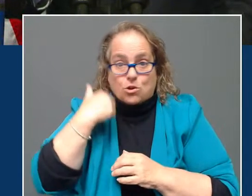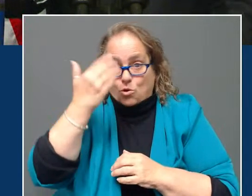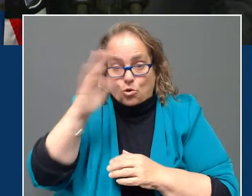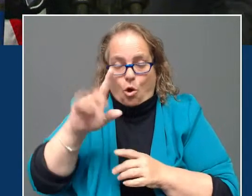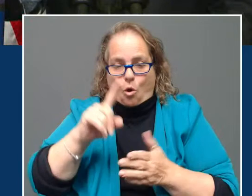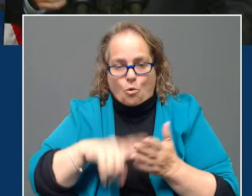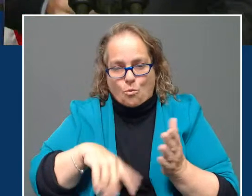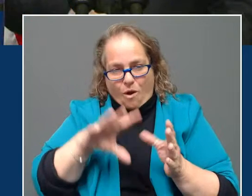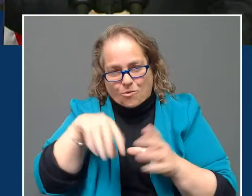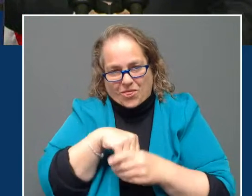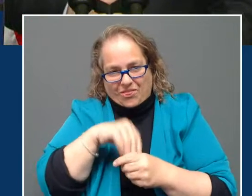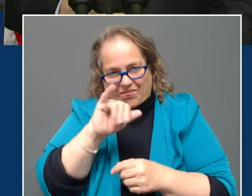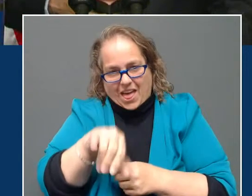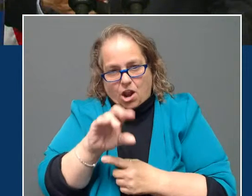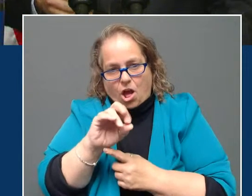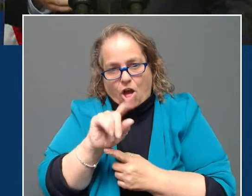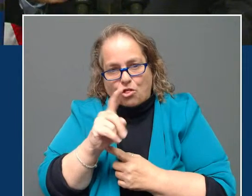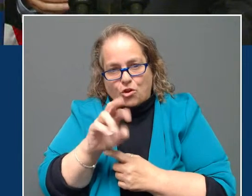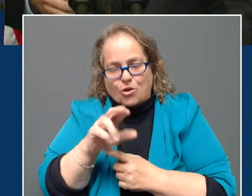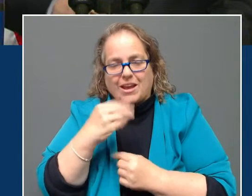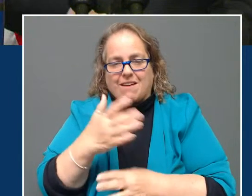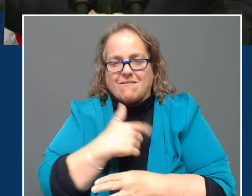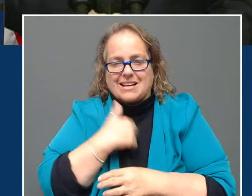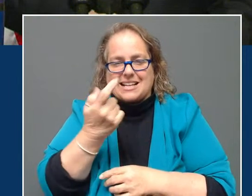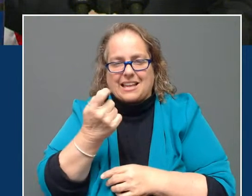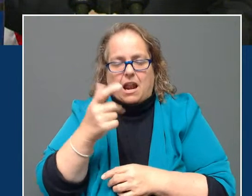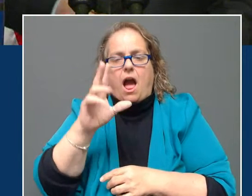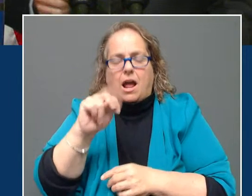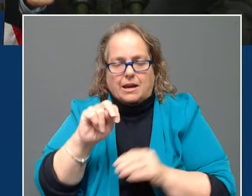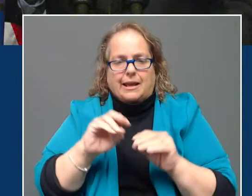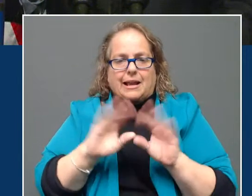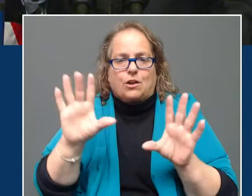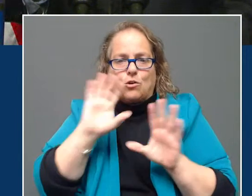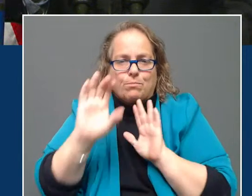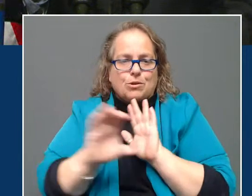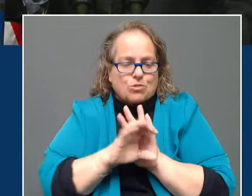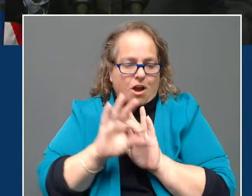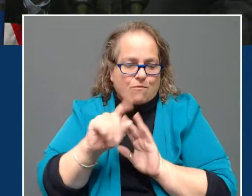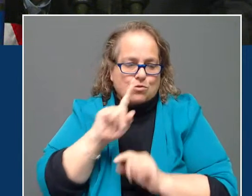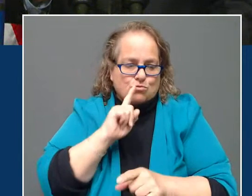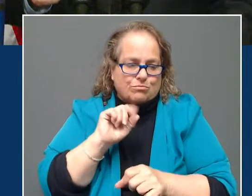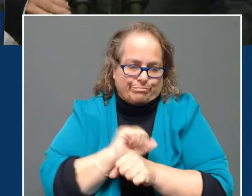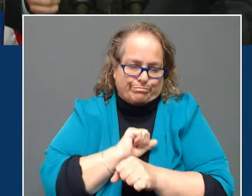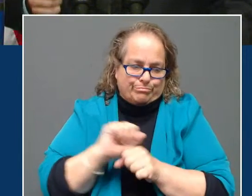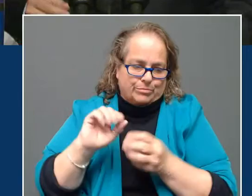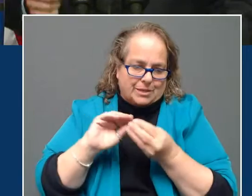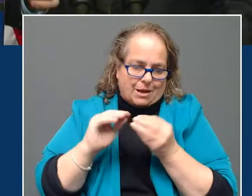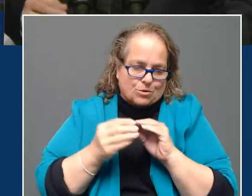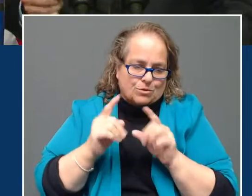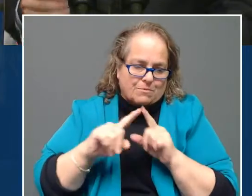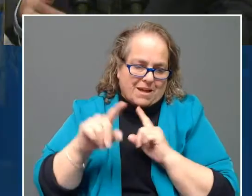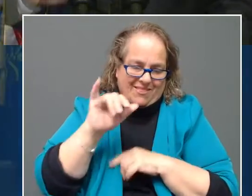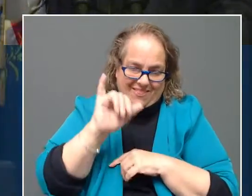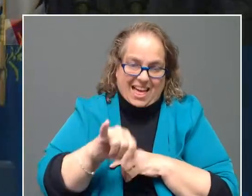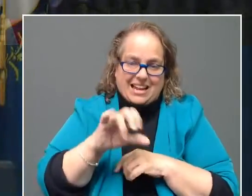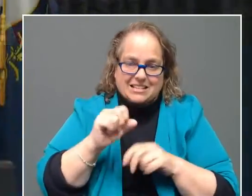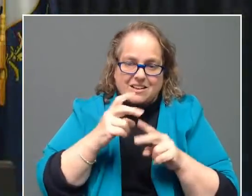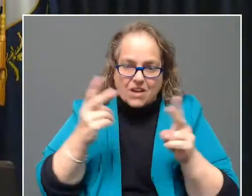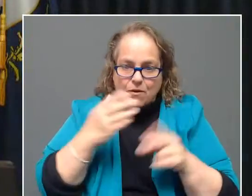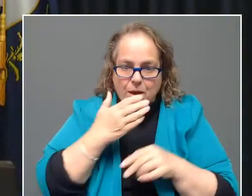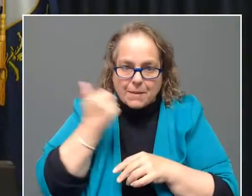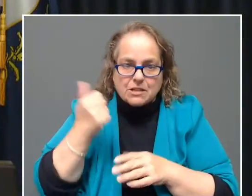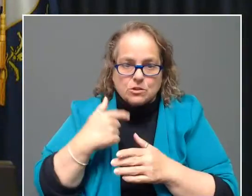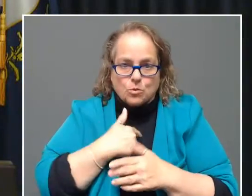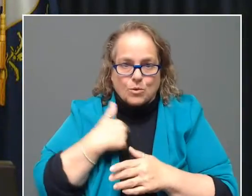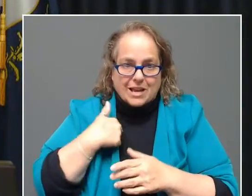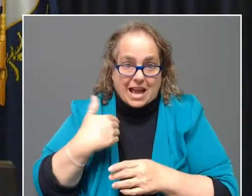giving us a slightly unclear picture of the true numbers. But this is the very best we have. If we removed